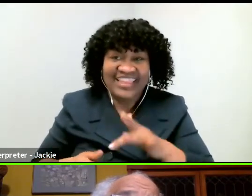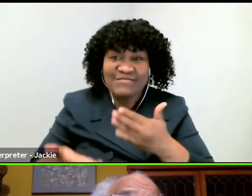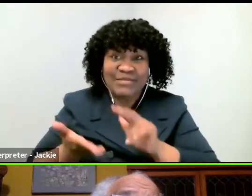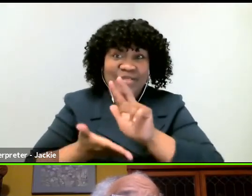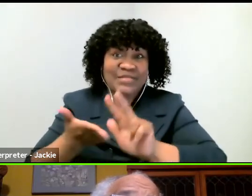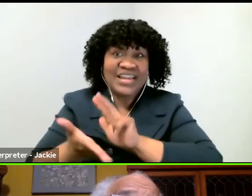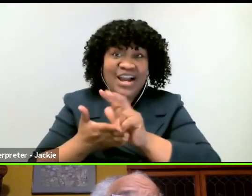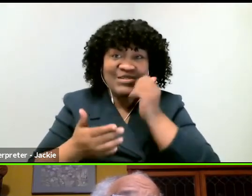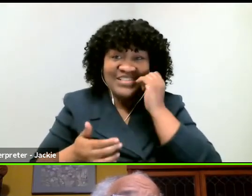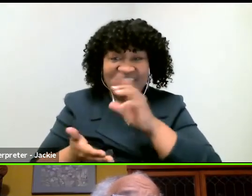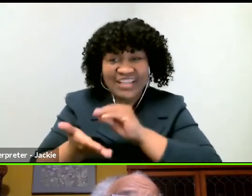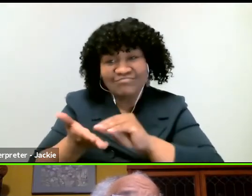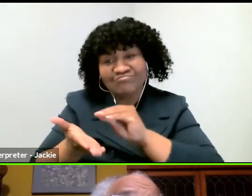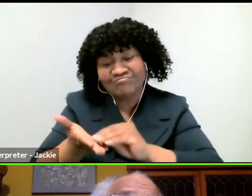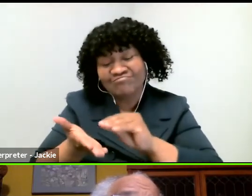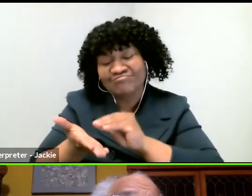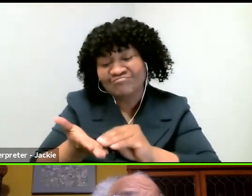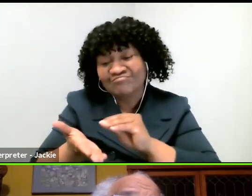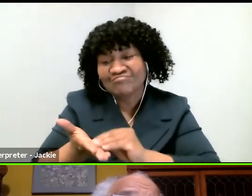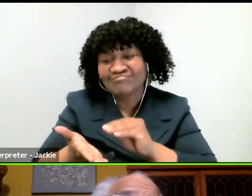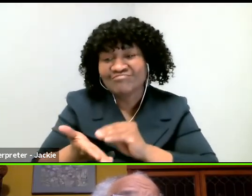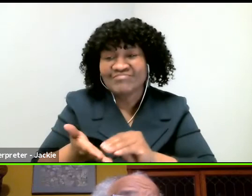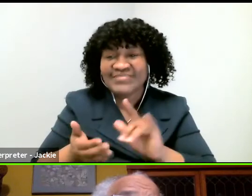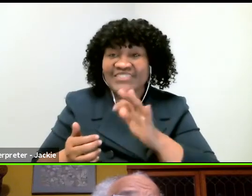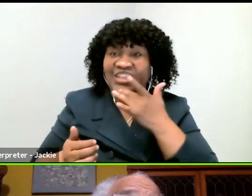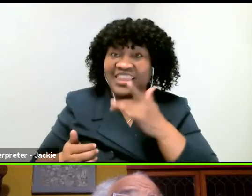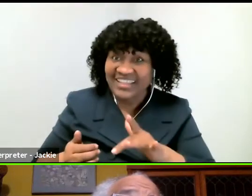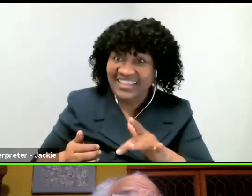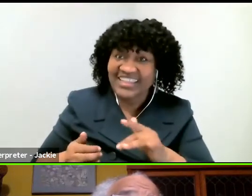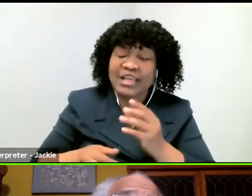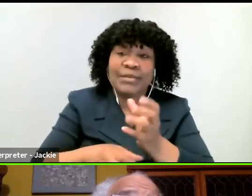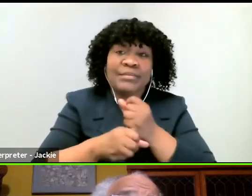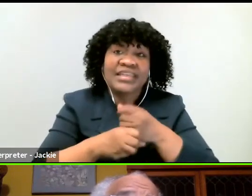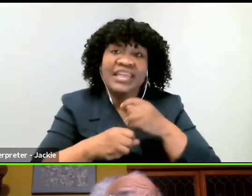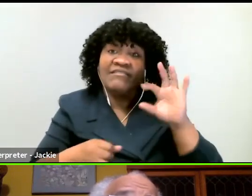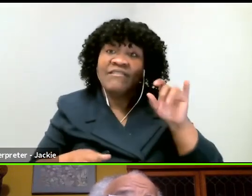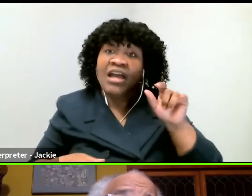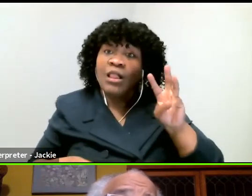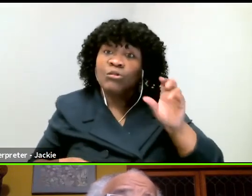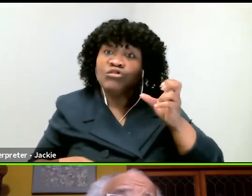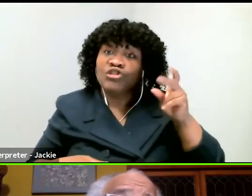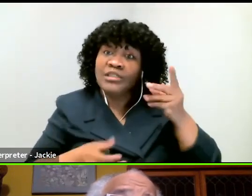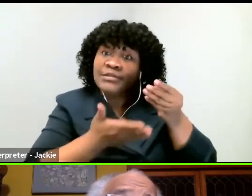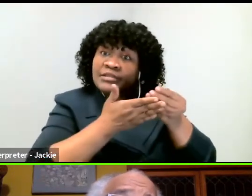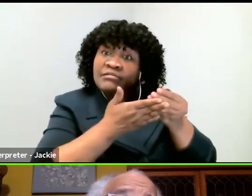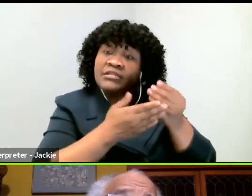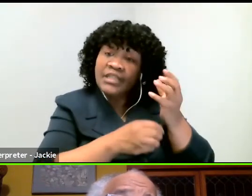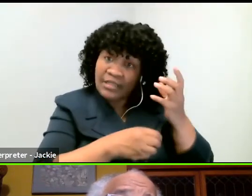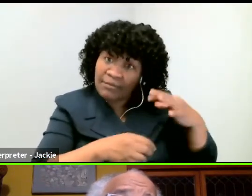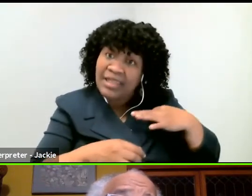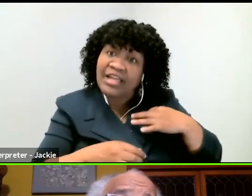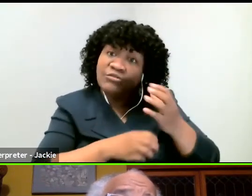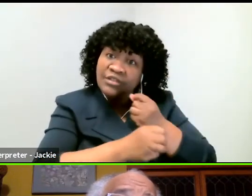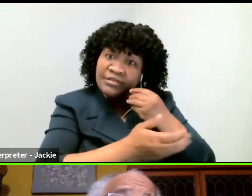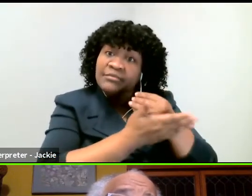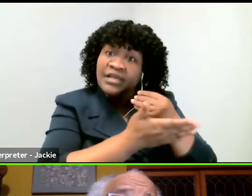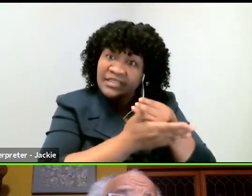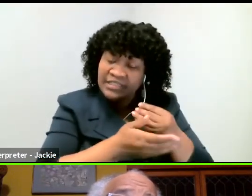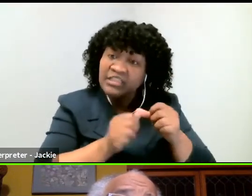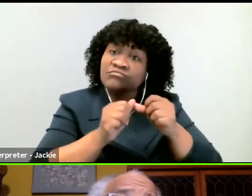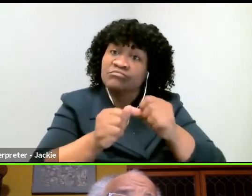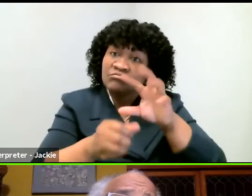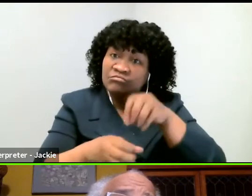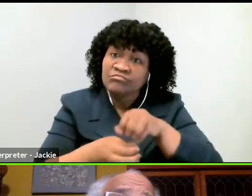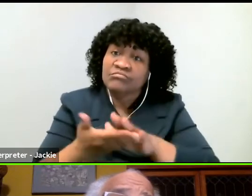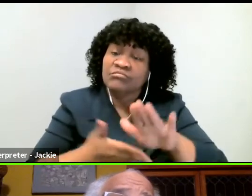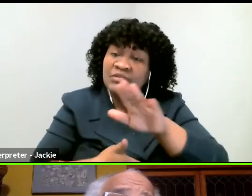3 hours, you know, 3 hours a day during, if you're lucky enough to get fellowships, apply for those, and you keep